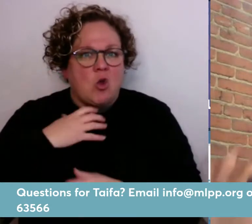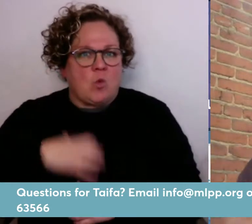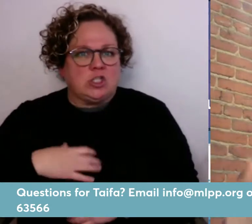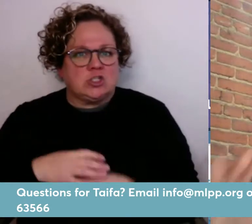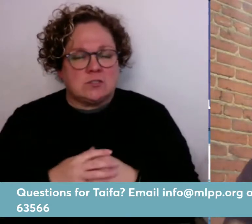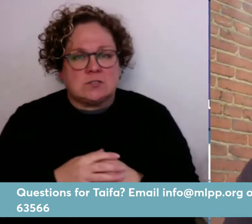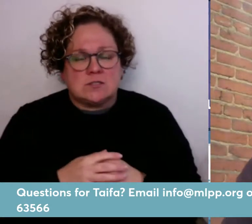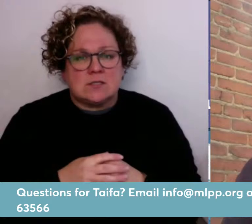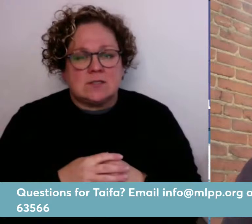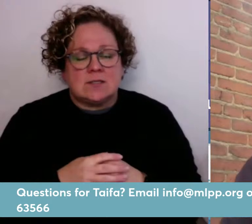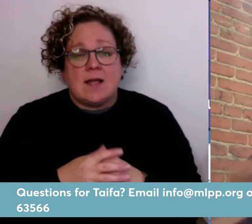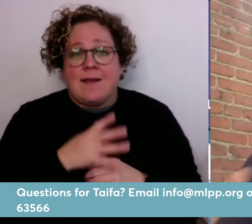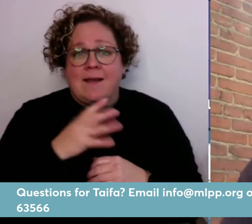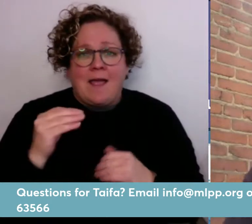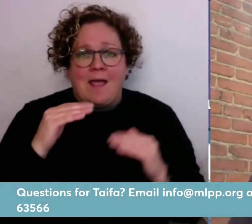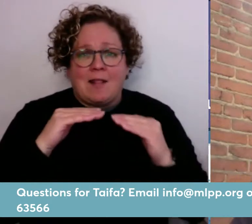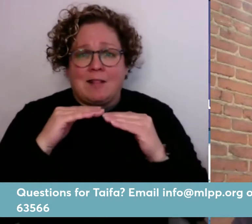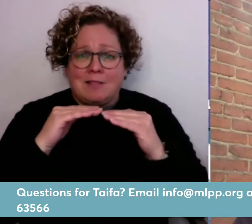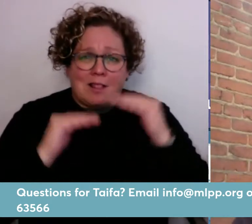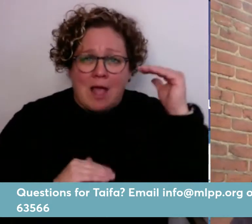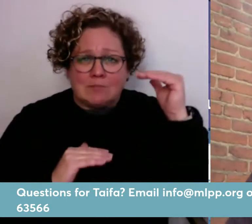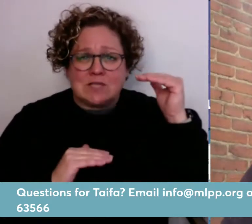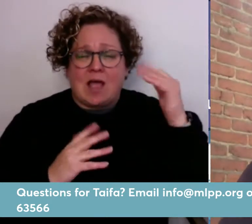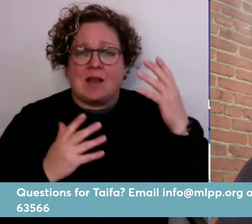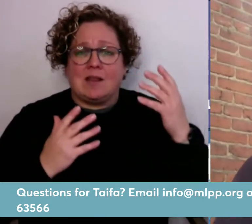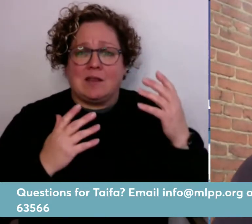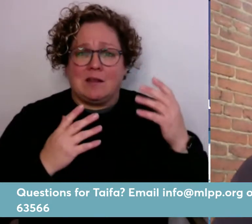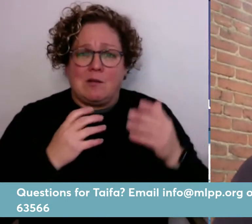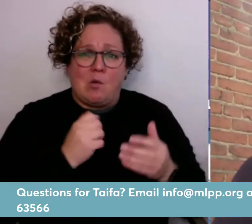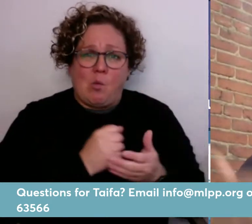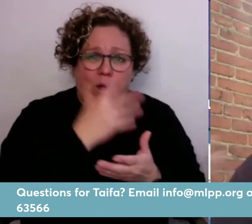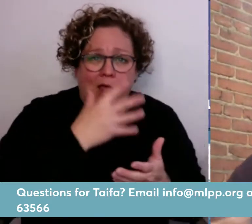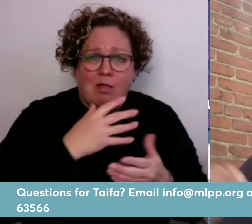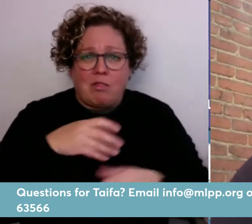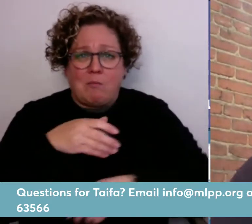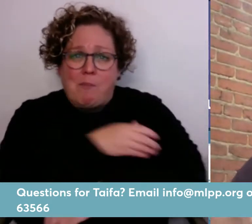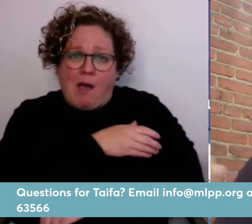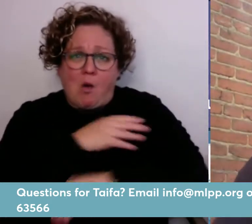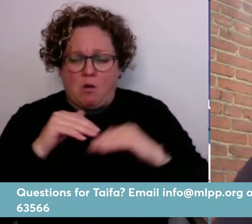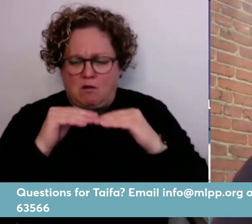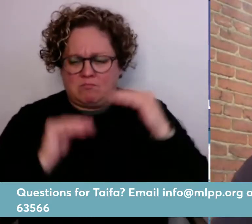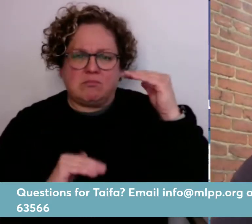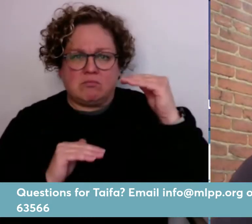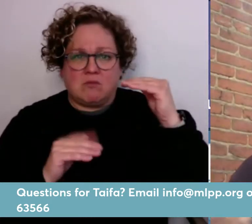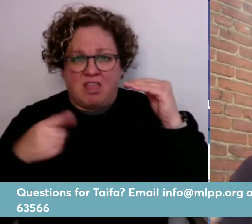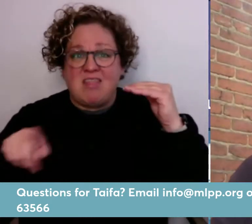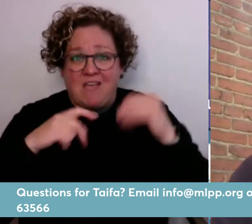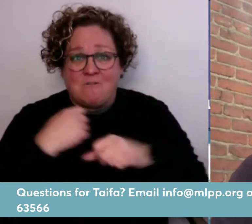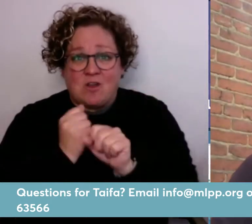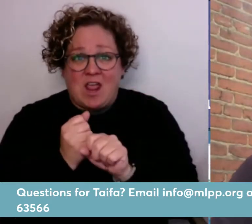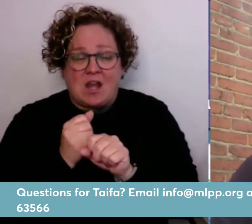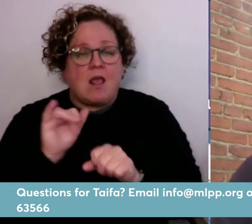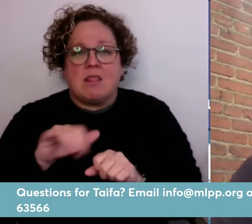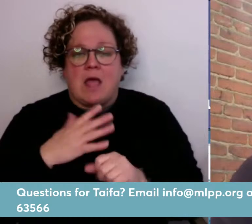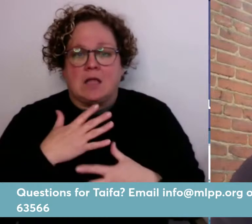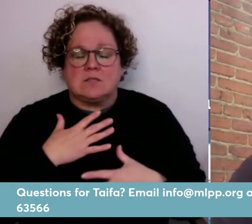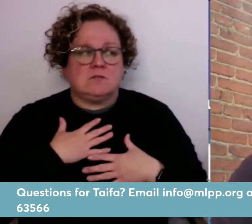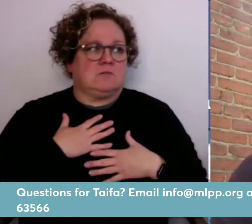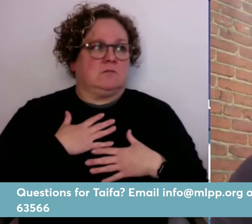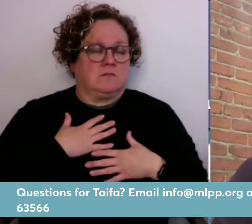And the lopsided distribution of wealth and power that they've created is absolutely